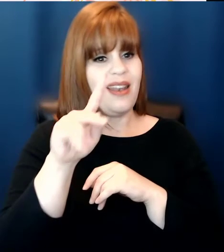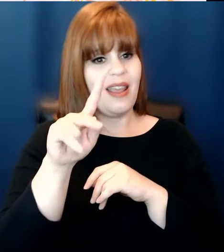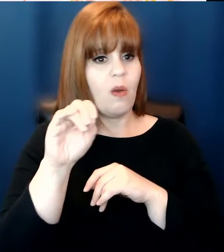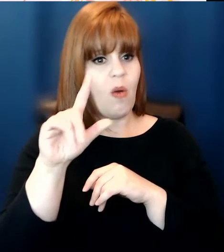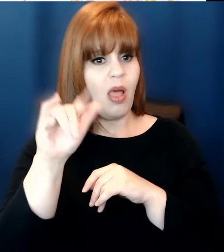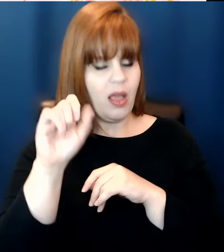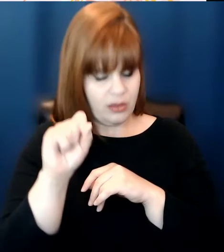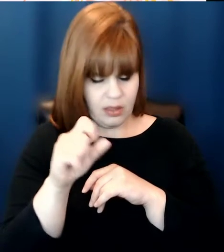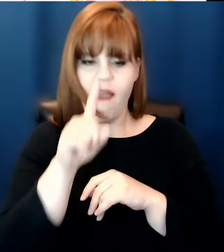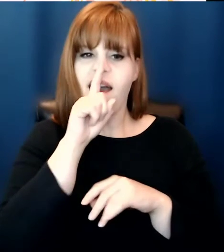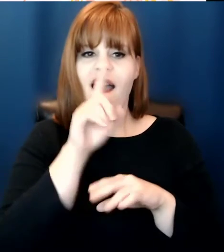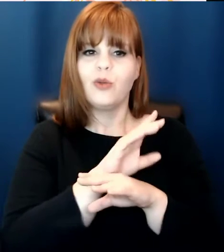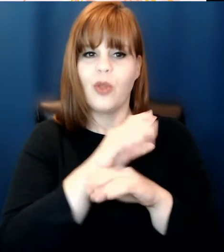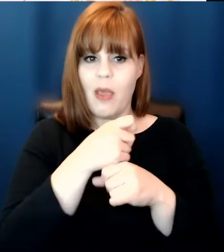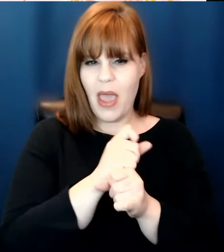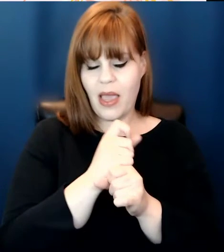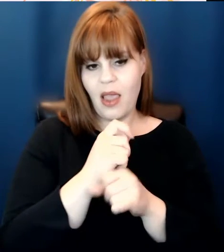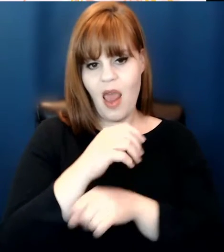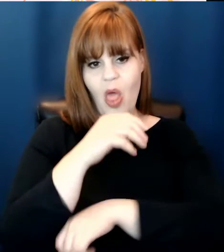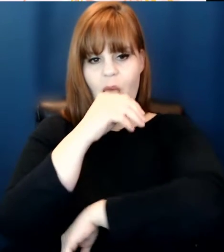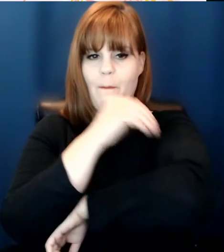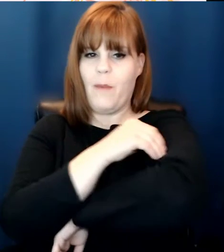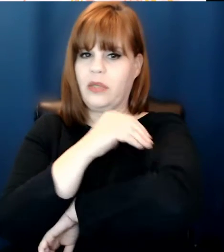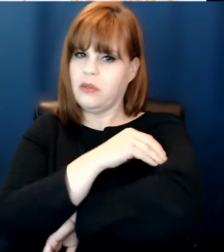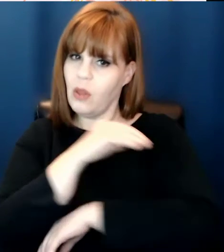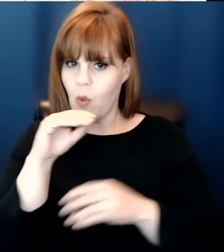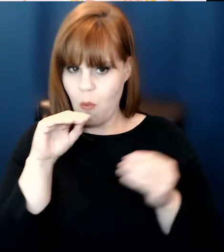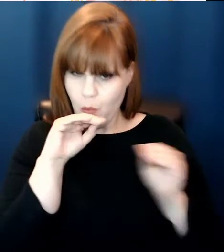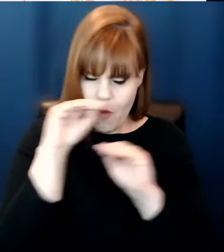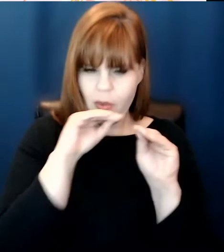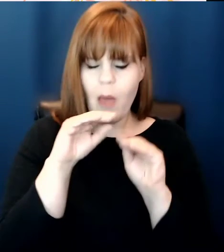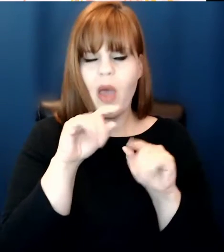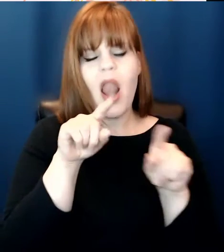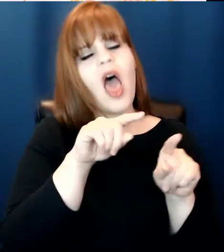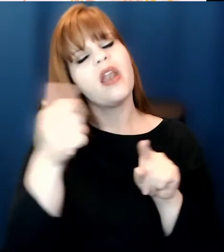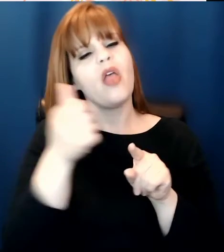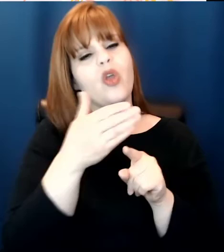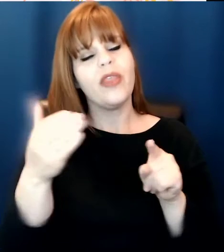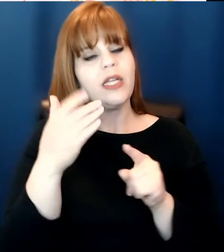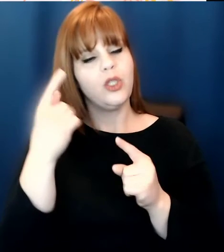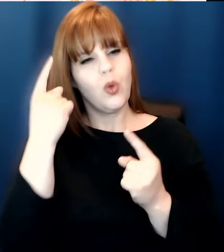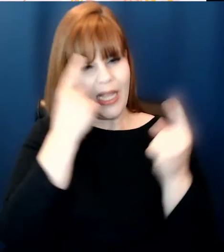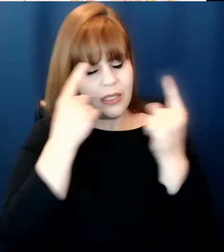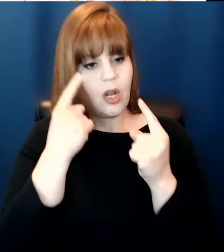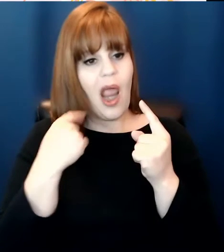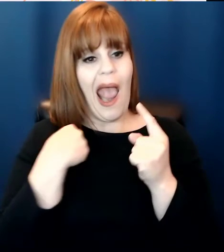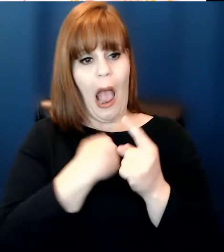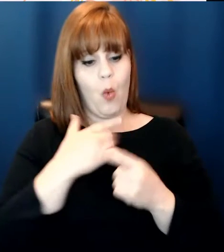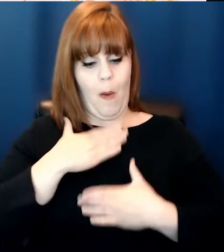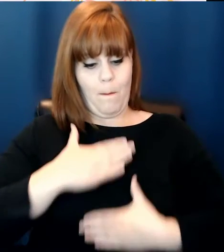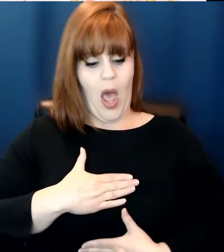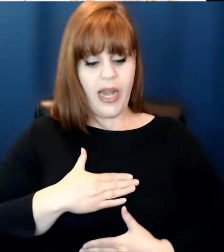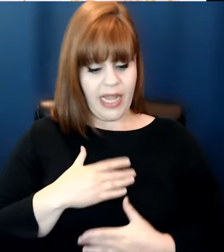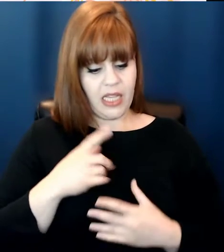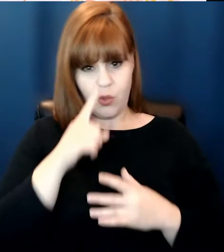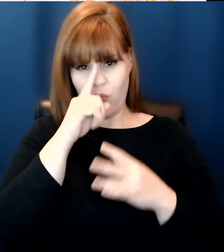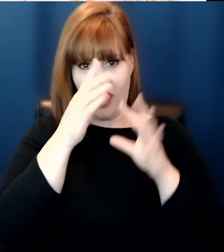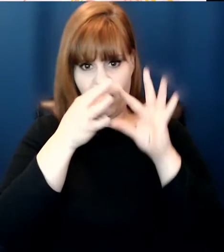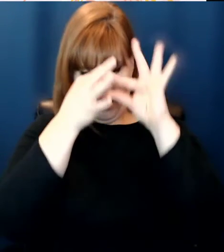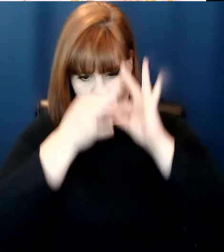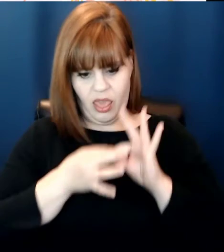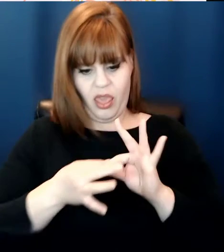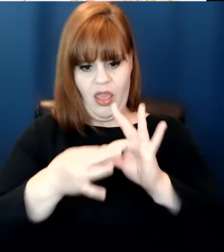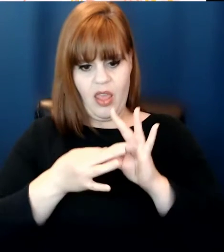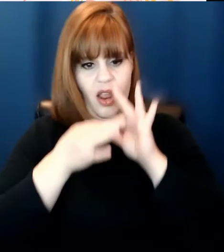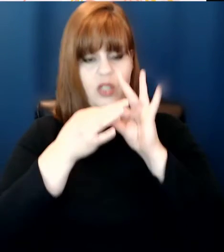Nicholas actually making the muscle movement, but another thing to consider here is our body is super interconnected. So as soon as he snaps,